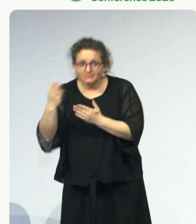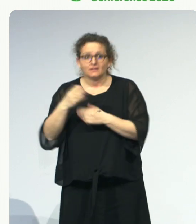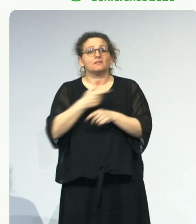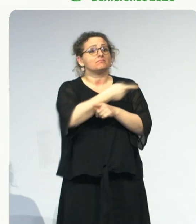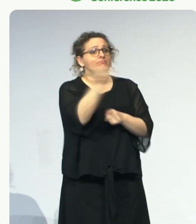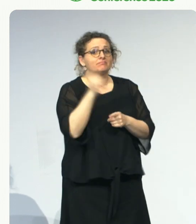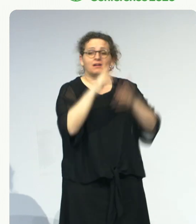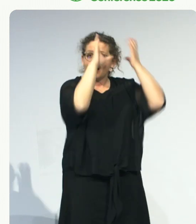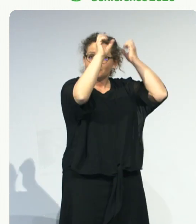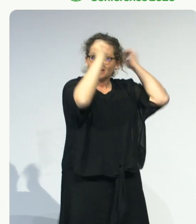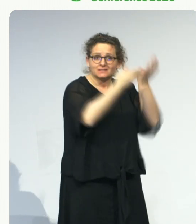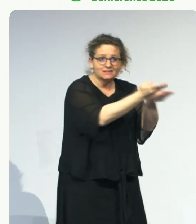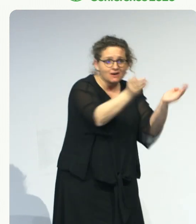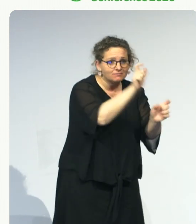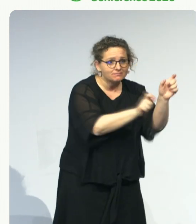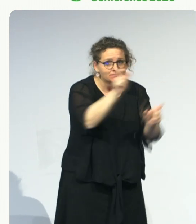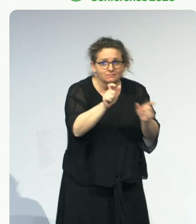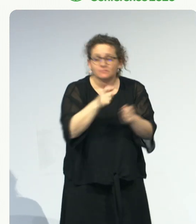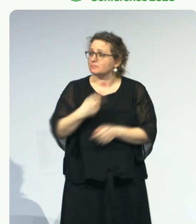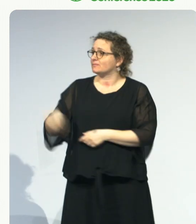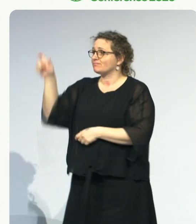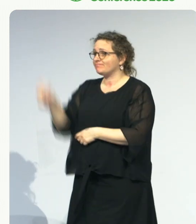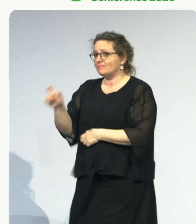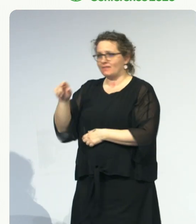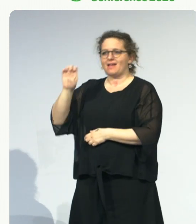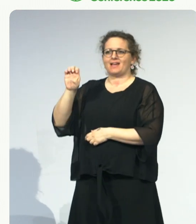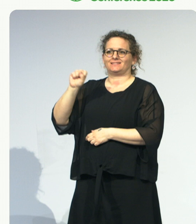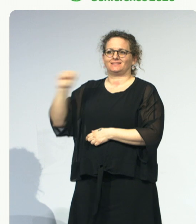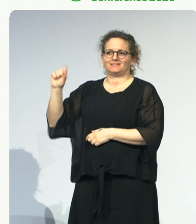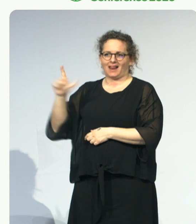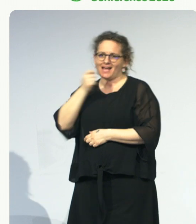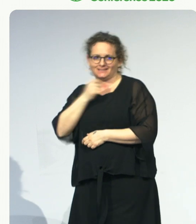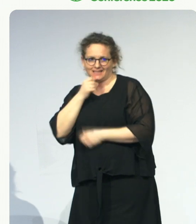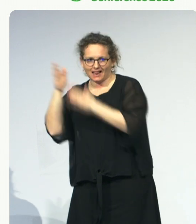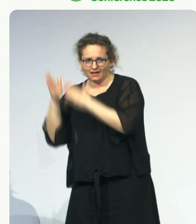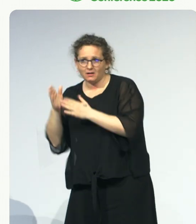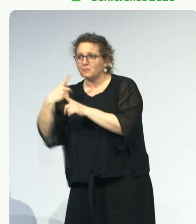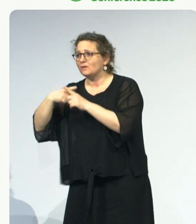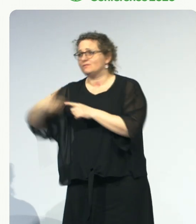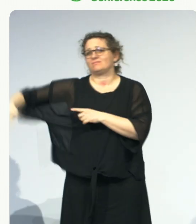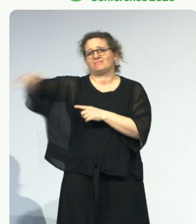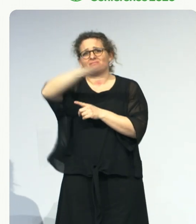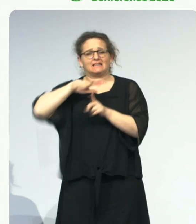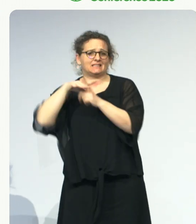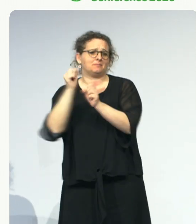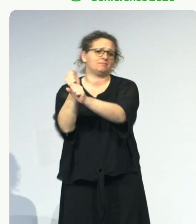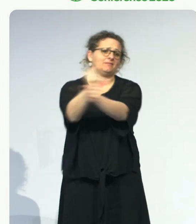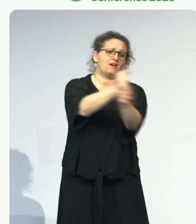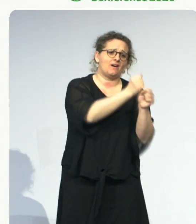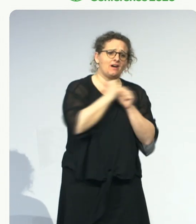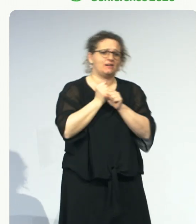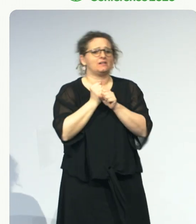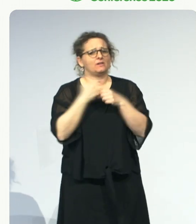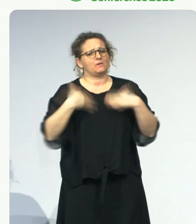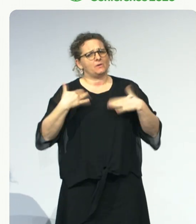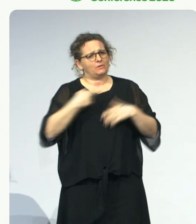and gentlemen, dear colleagues. It is a great honor for me to speak to you on behalf